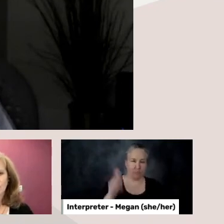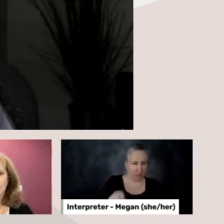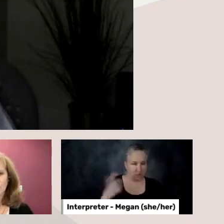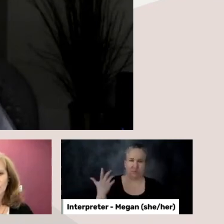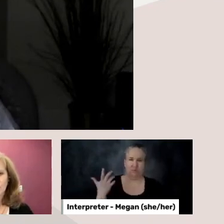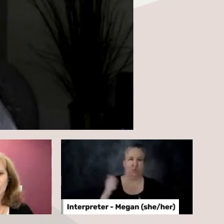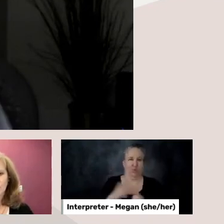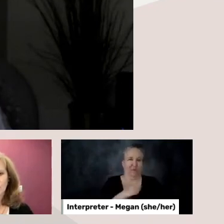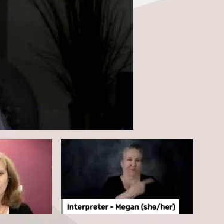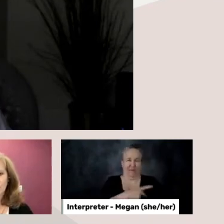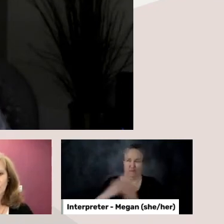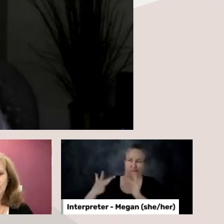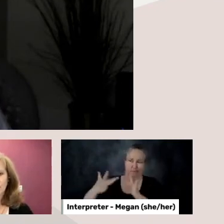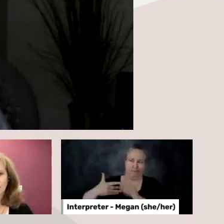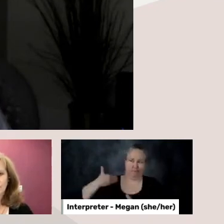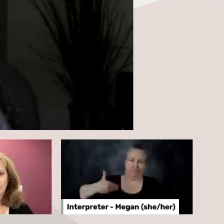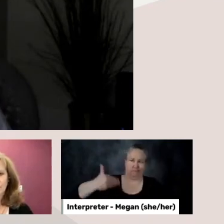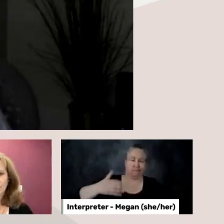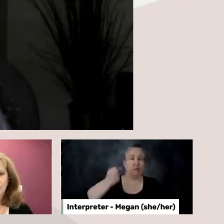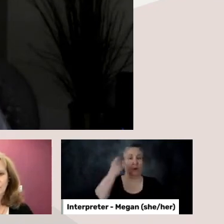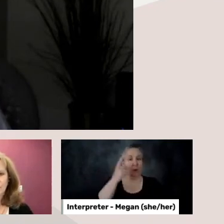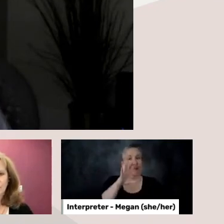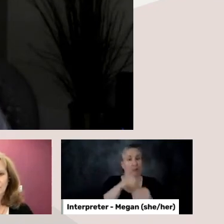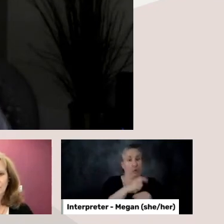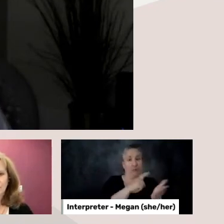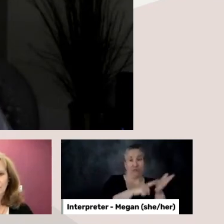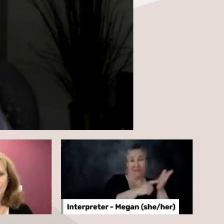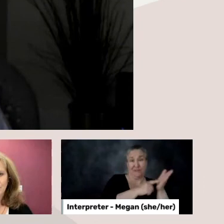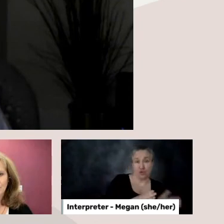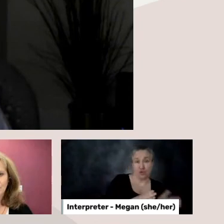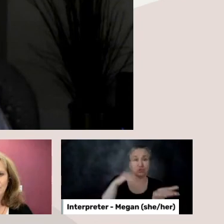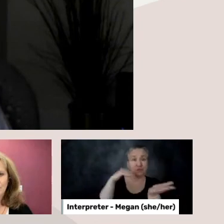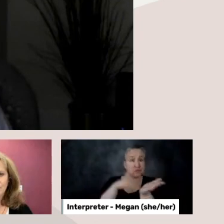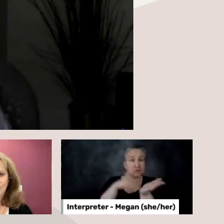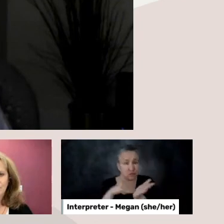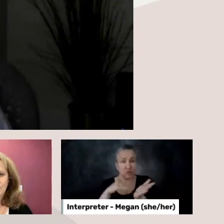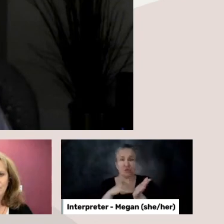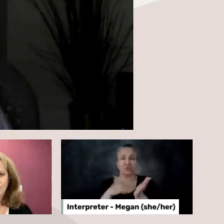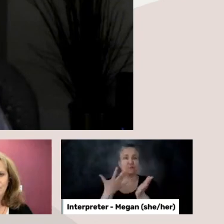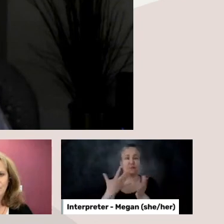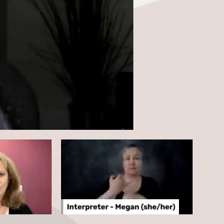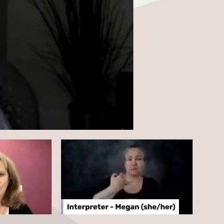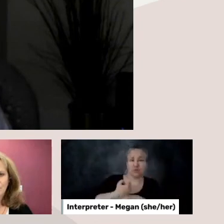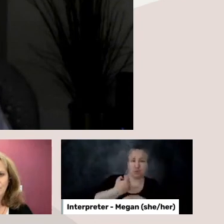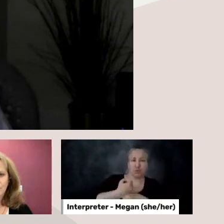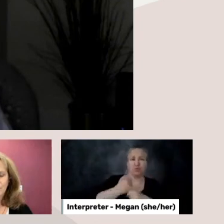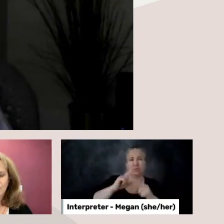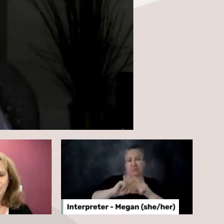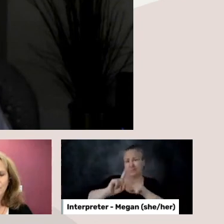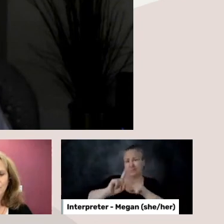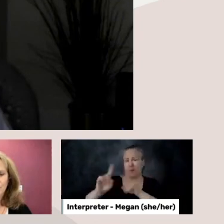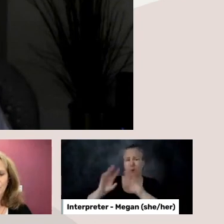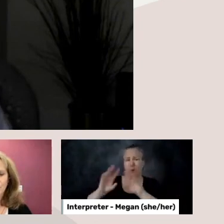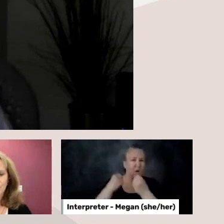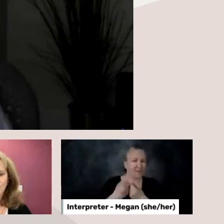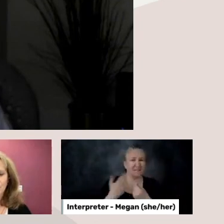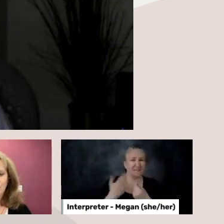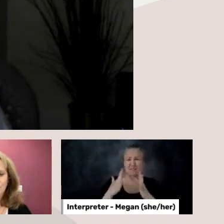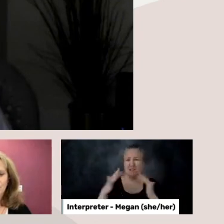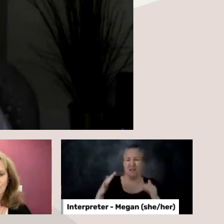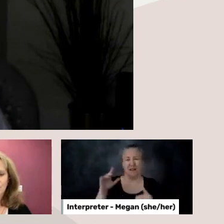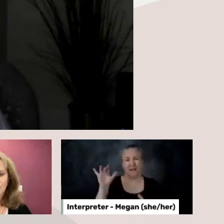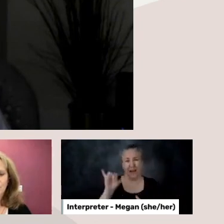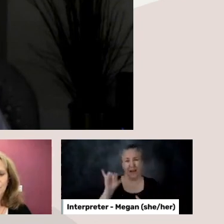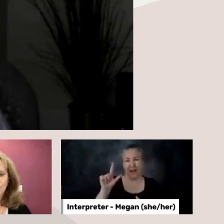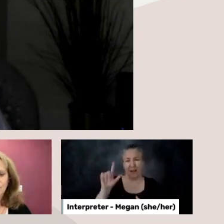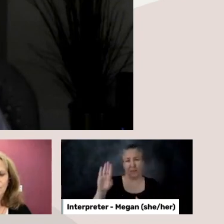and this covers researchers, doctors, institutions, organizations like